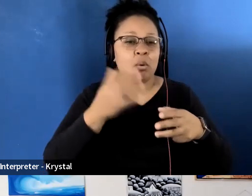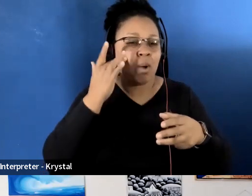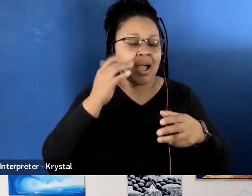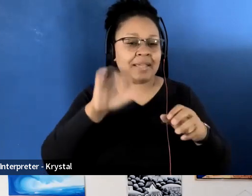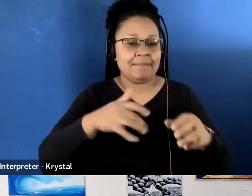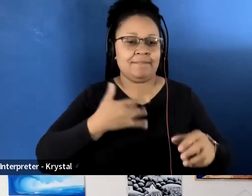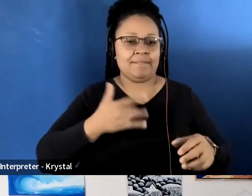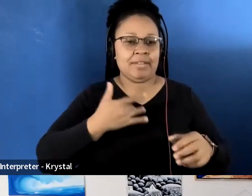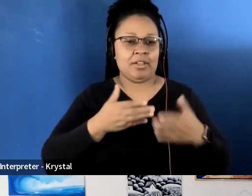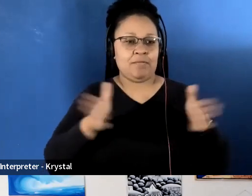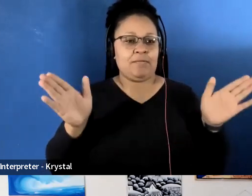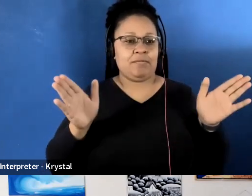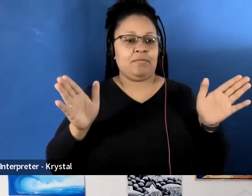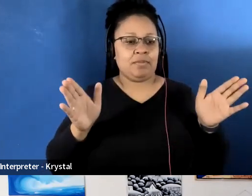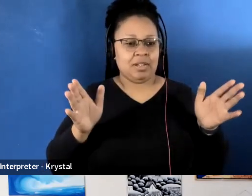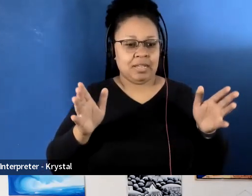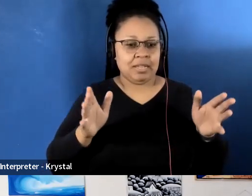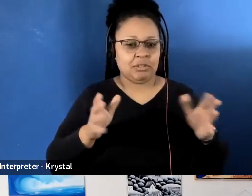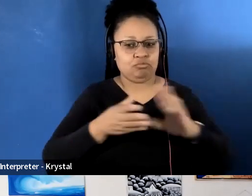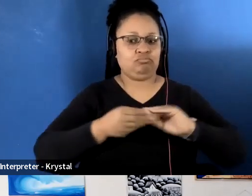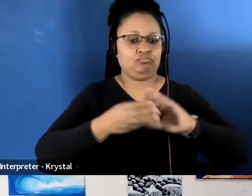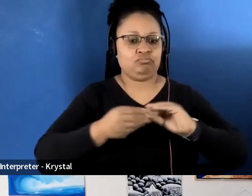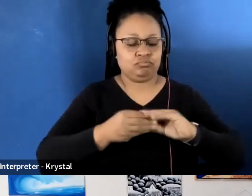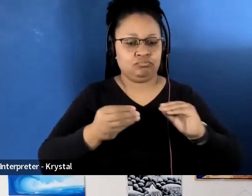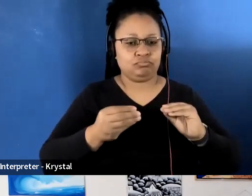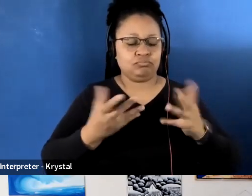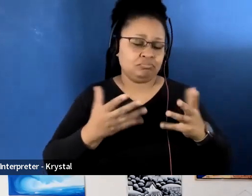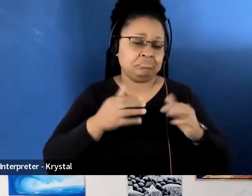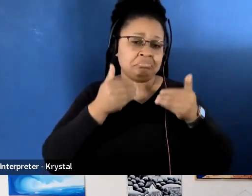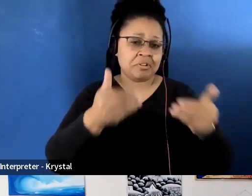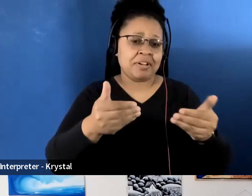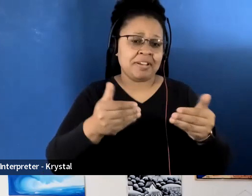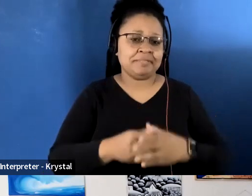She was getting pretty creative. So I will send it over to you, Molly.